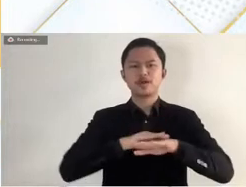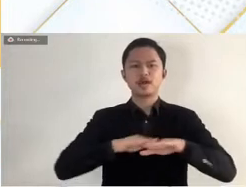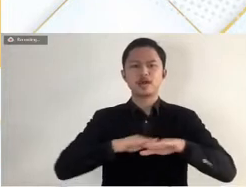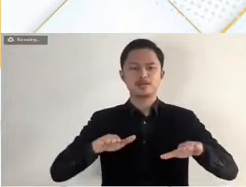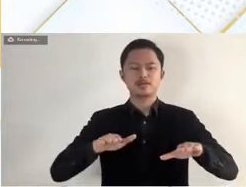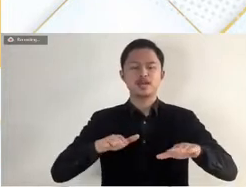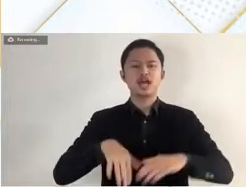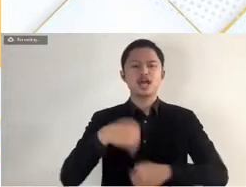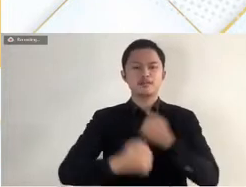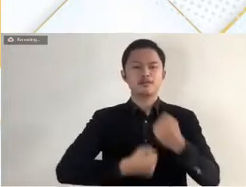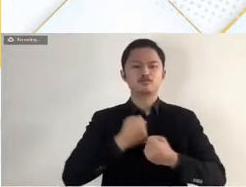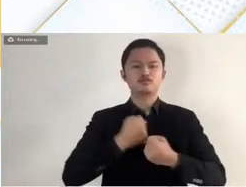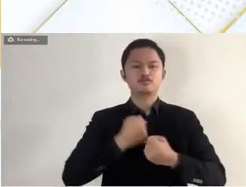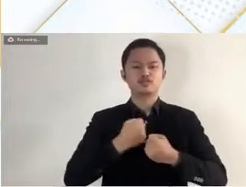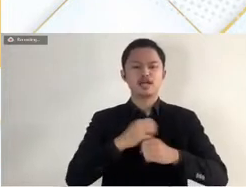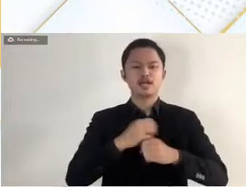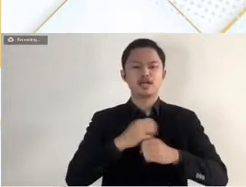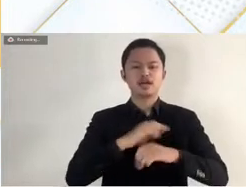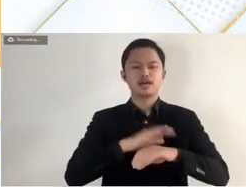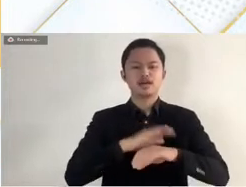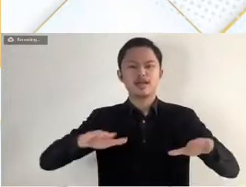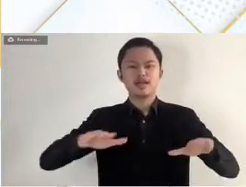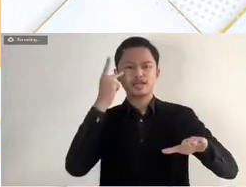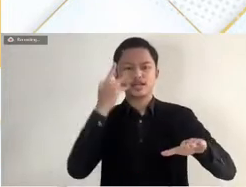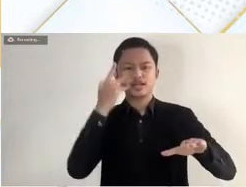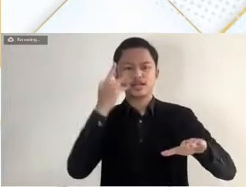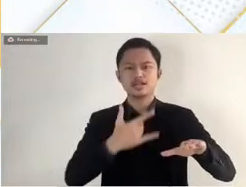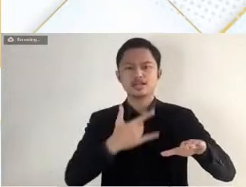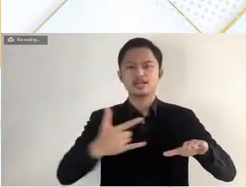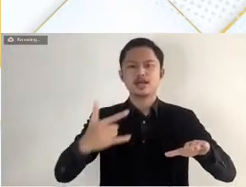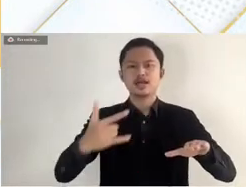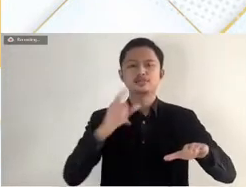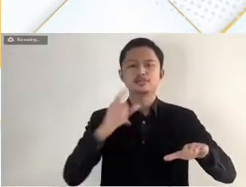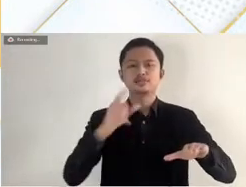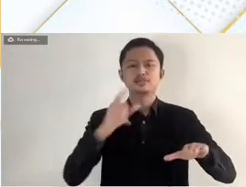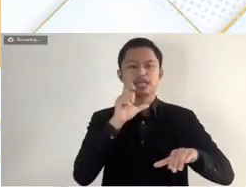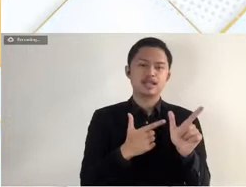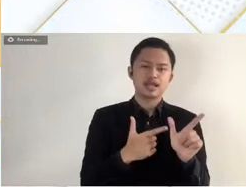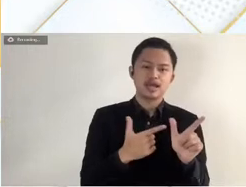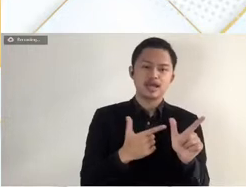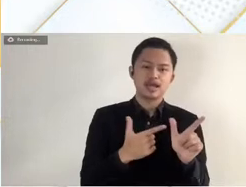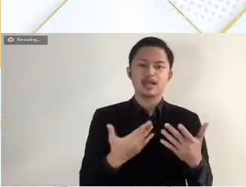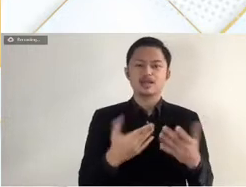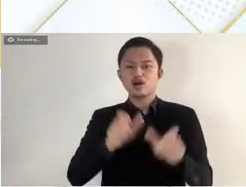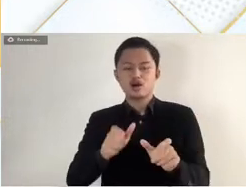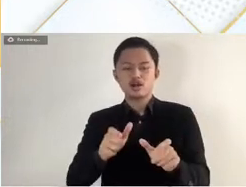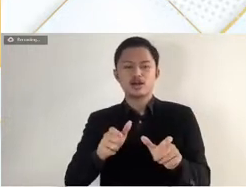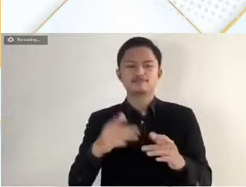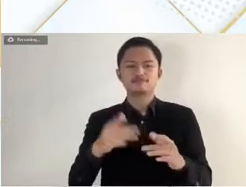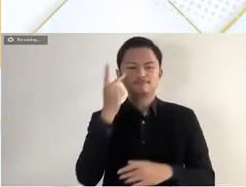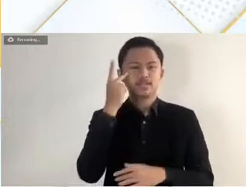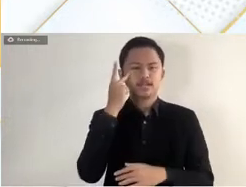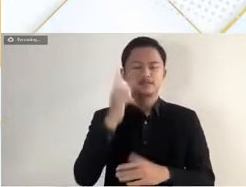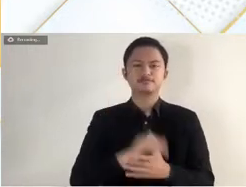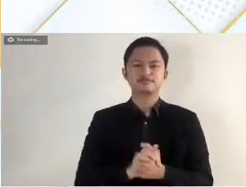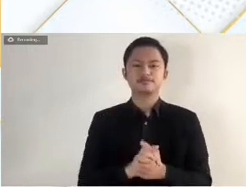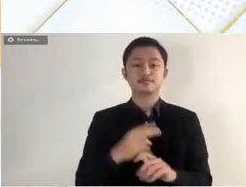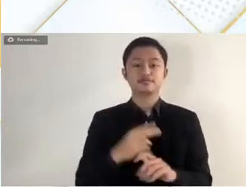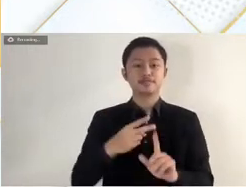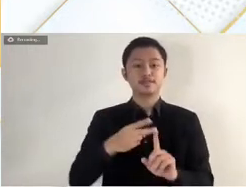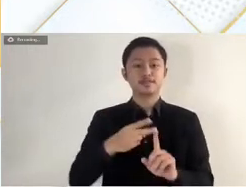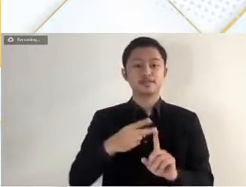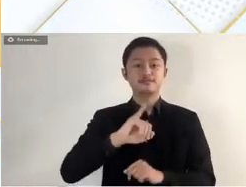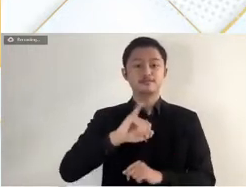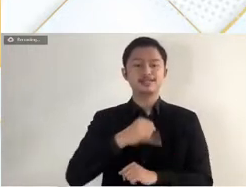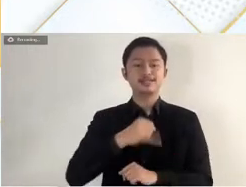in maintaining peace and security through the deployment of military and police personnel to peacekeeping missions. Now, Fiji, for instance, has been the